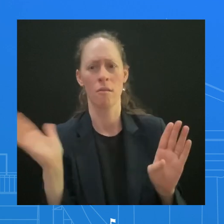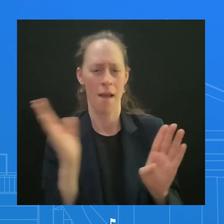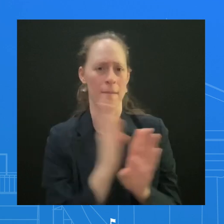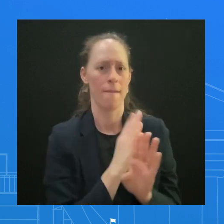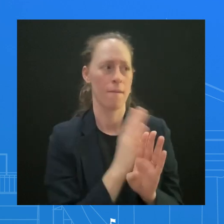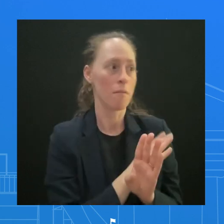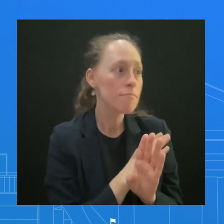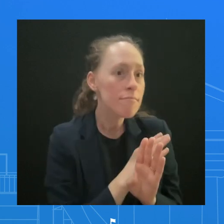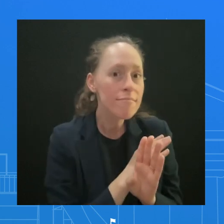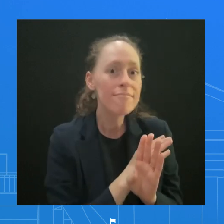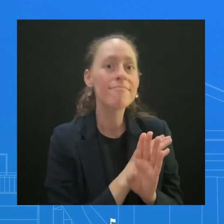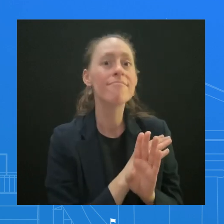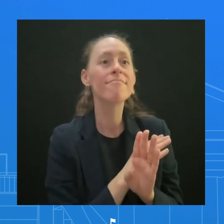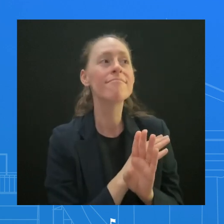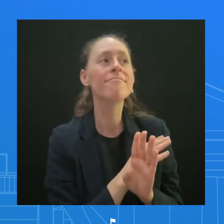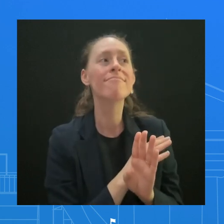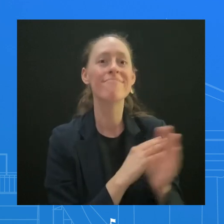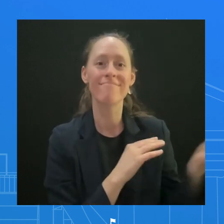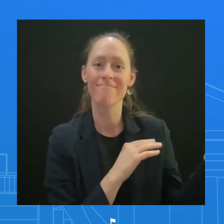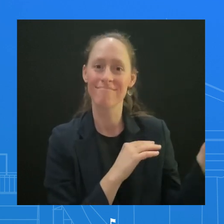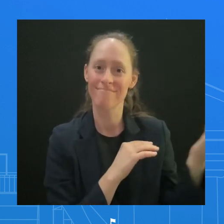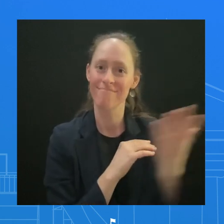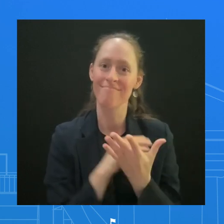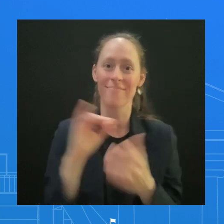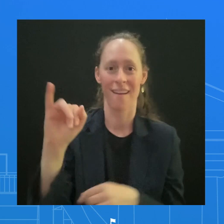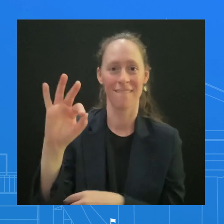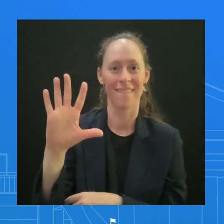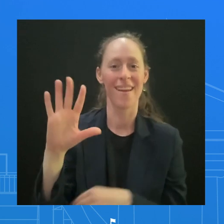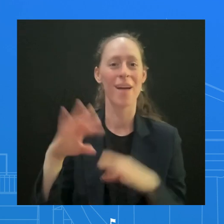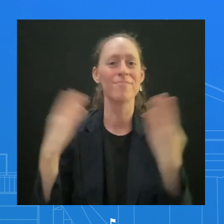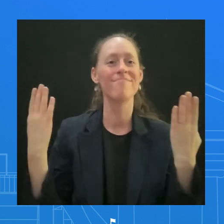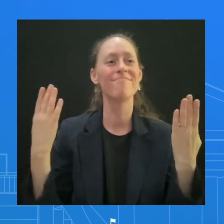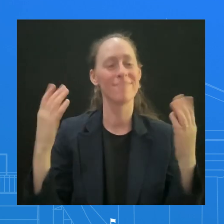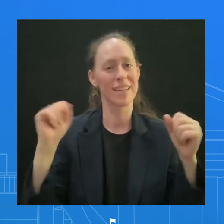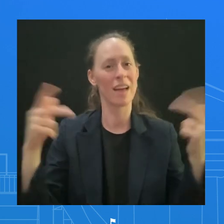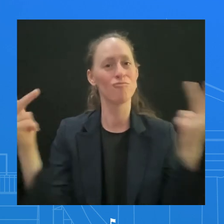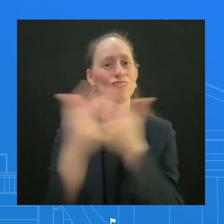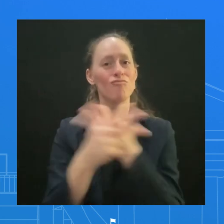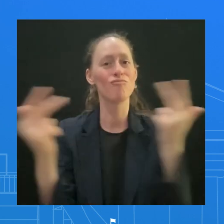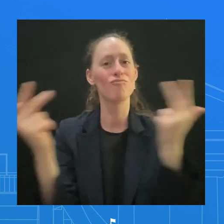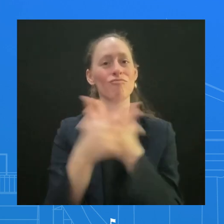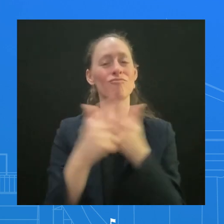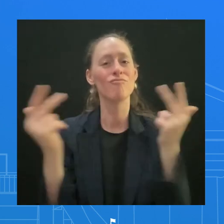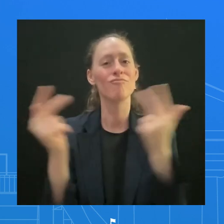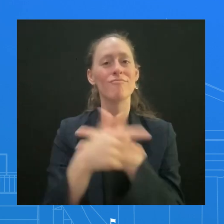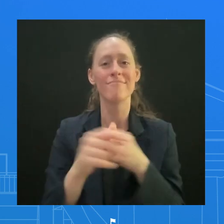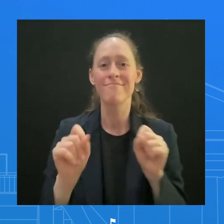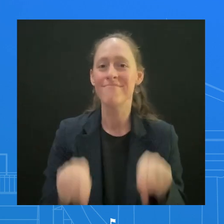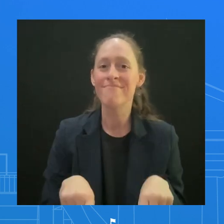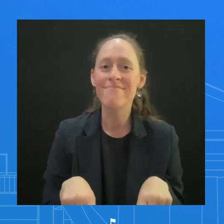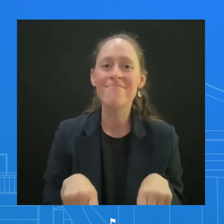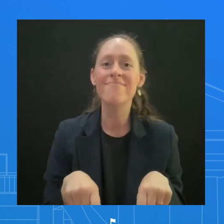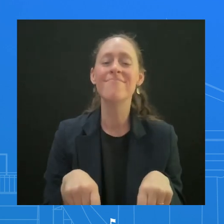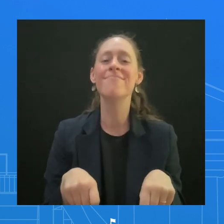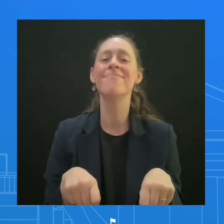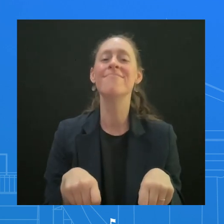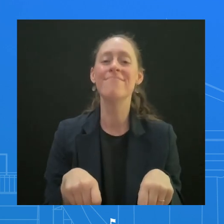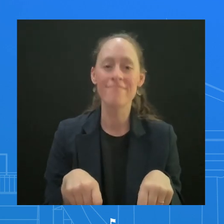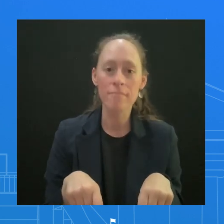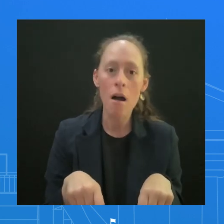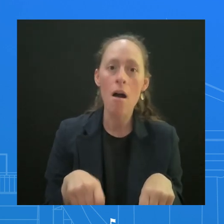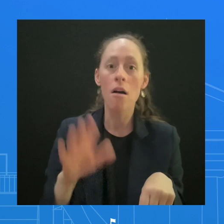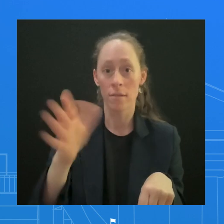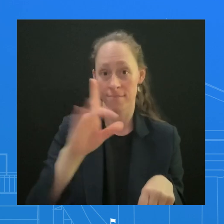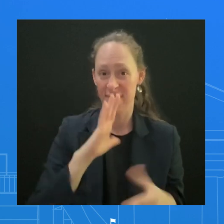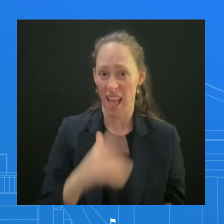I-95 is now reopened. This phase of the emergency repair is 100% federally funded, and all